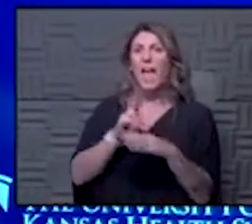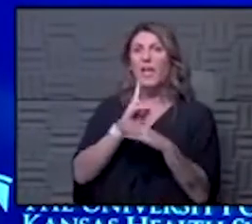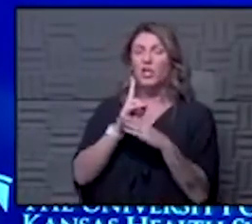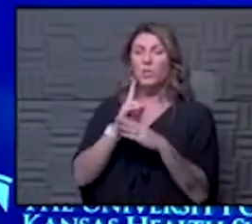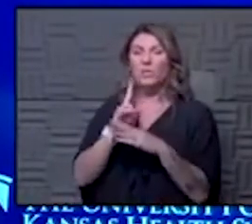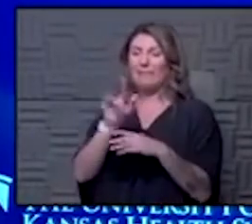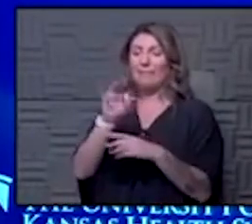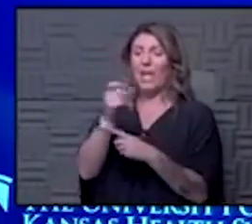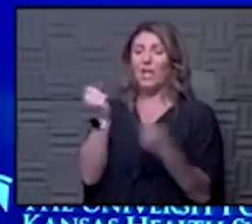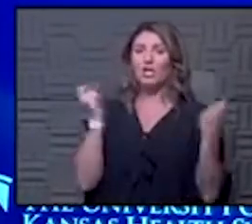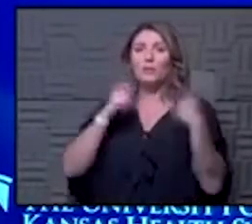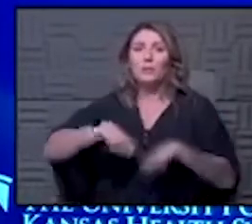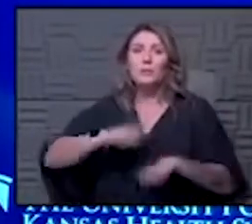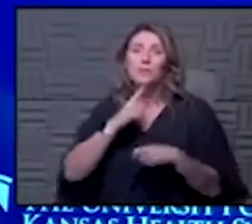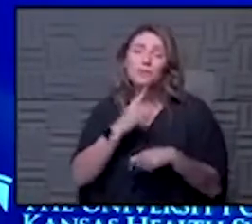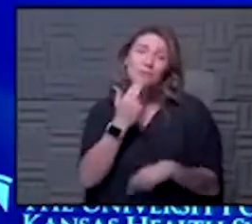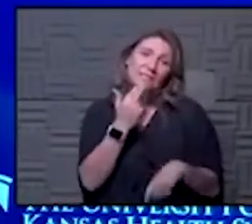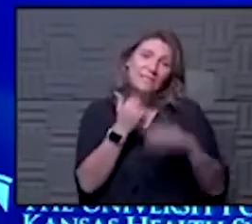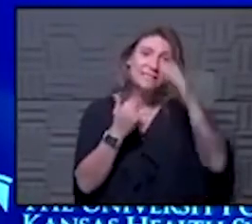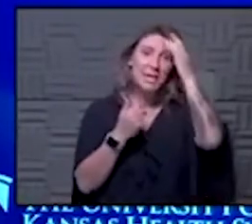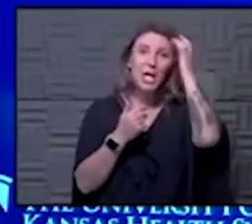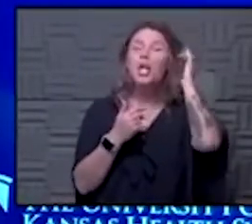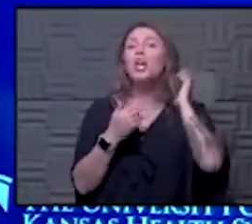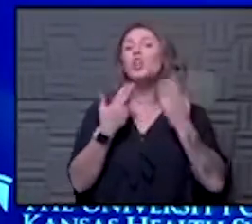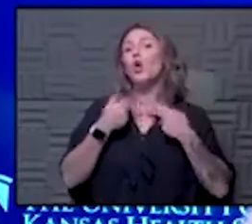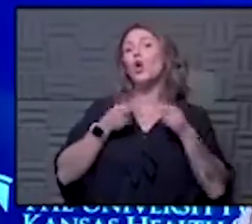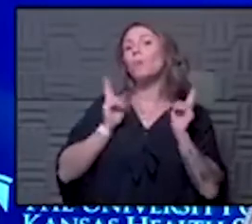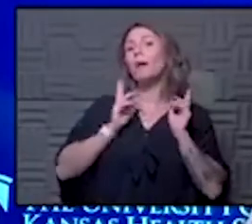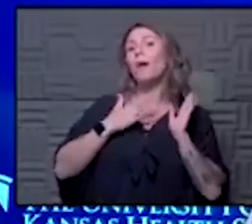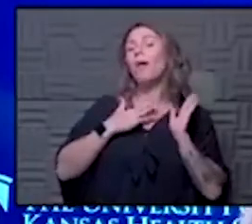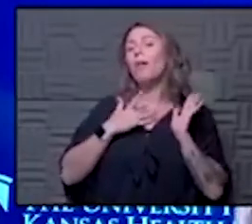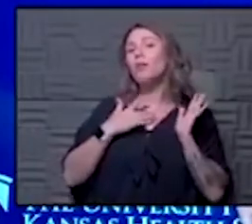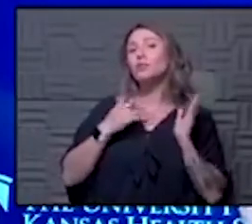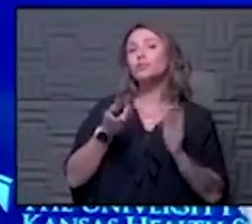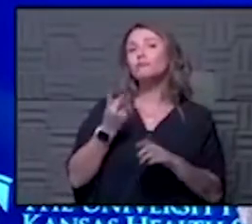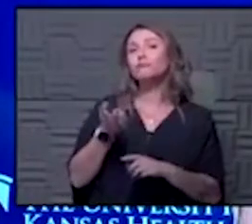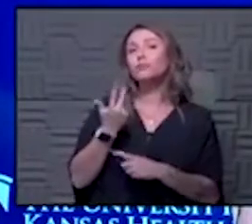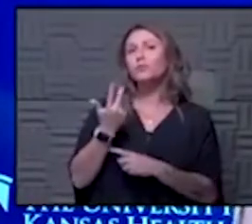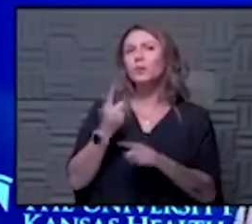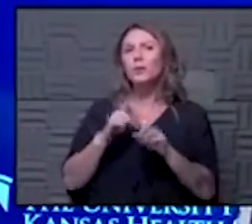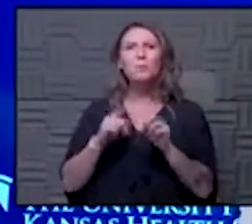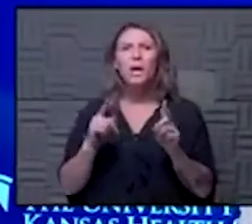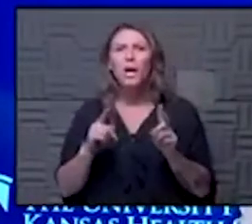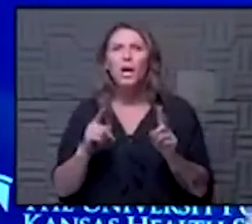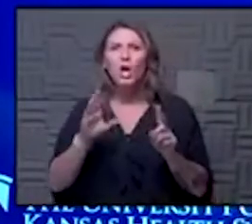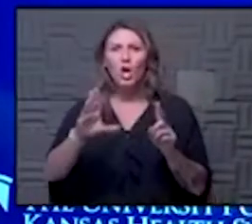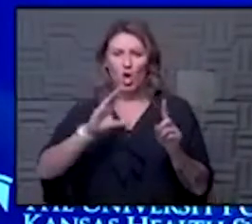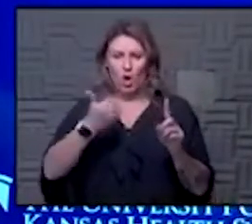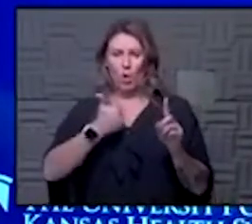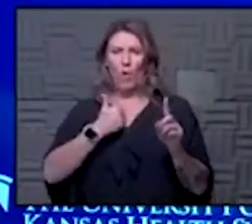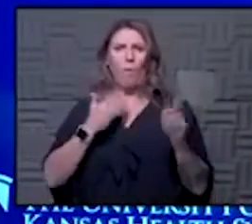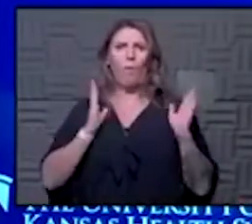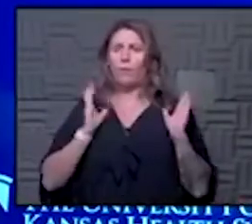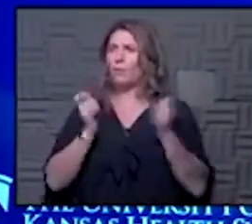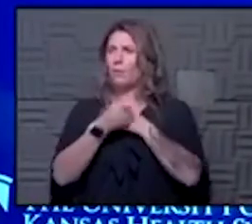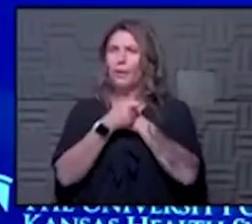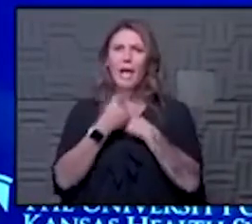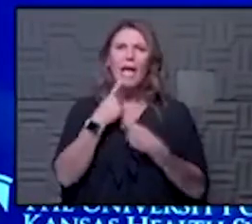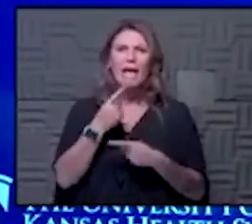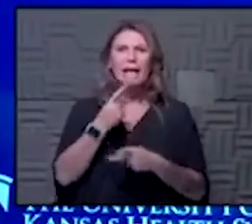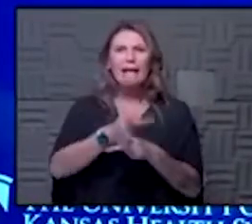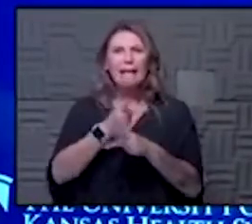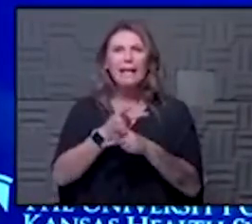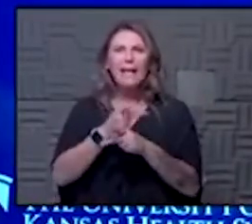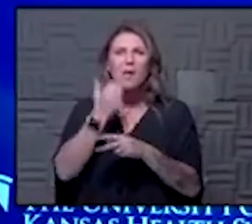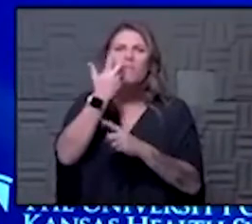she was pretty she's pretty cute and she had an open collar and she may have two three but her there's no way her core could be warm so i went out and i bought her stuff to keep warm she goes